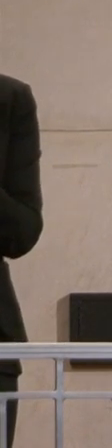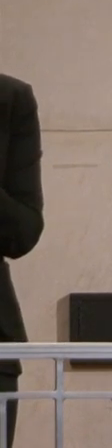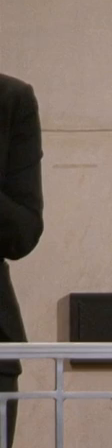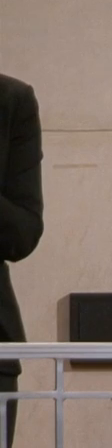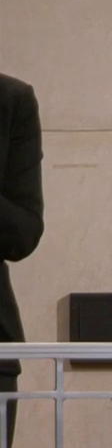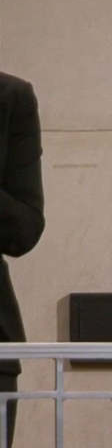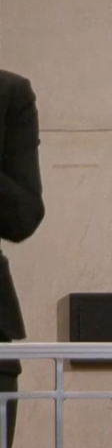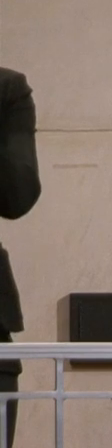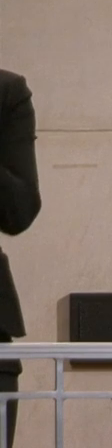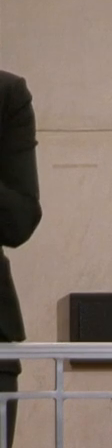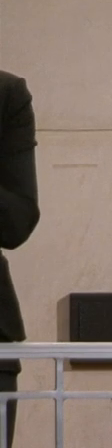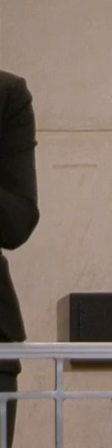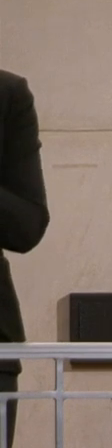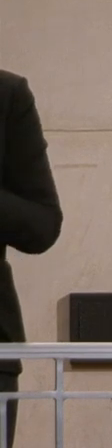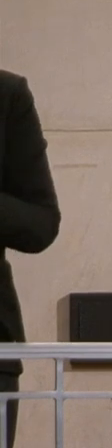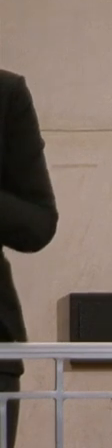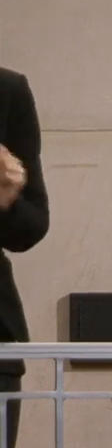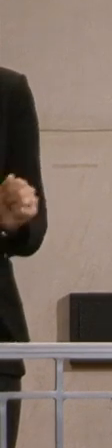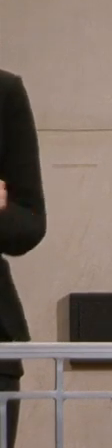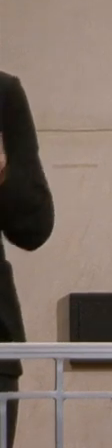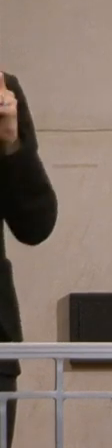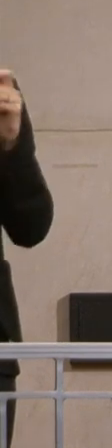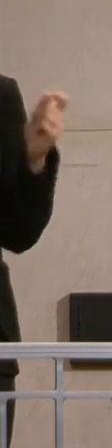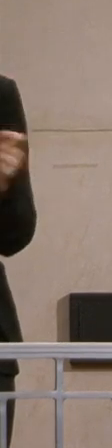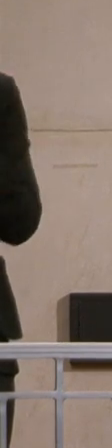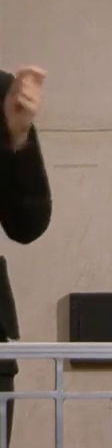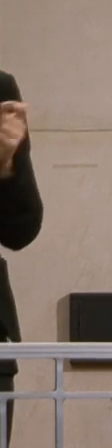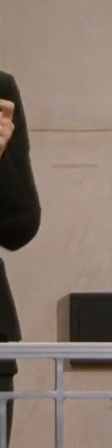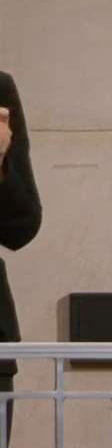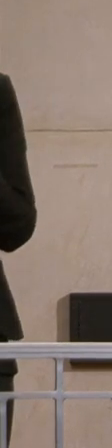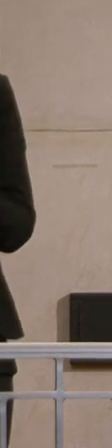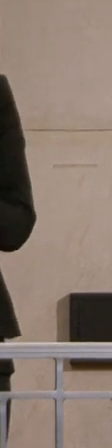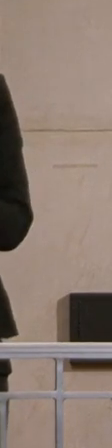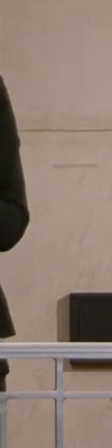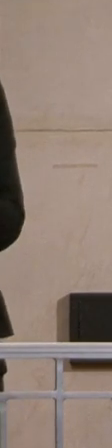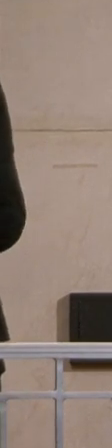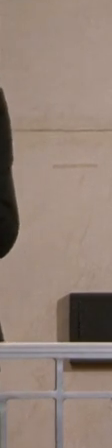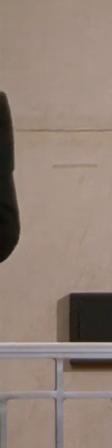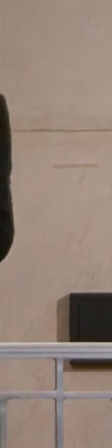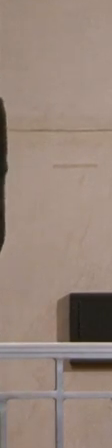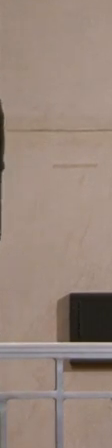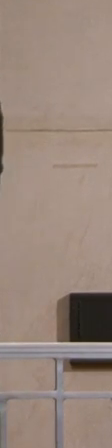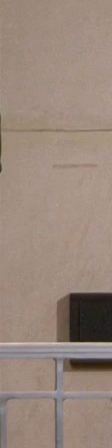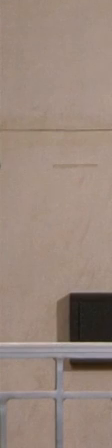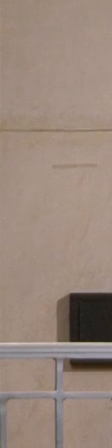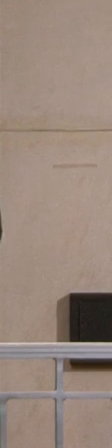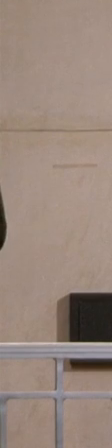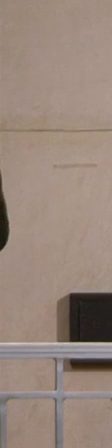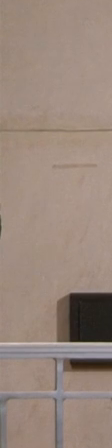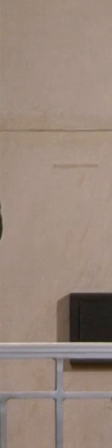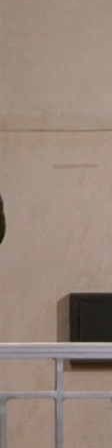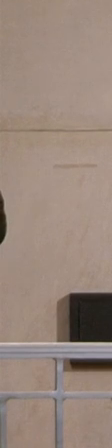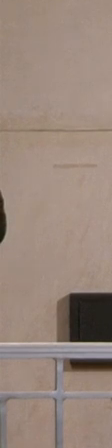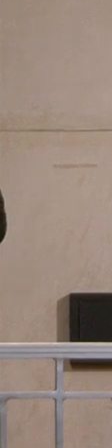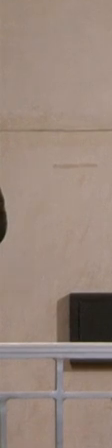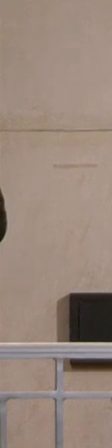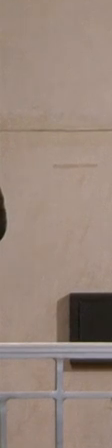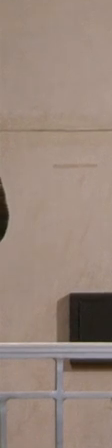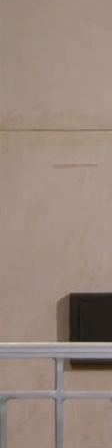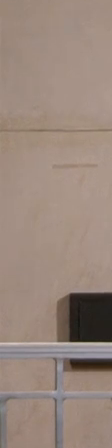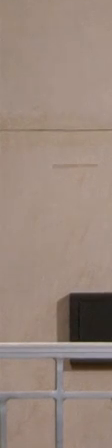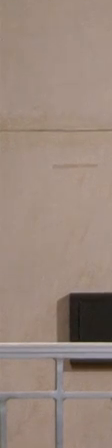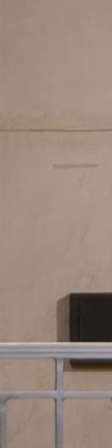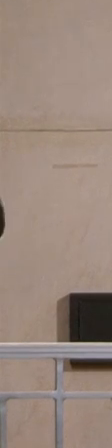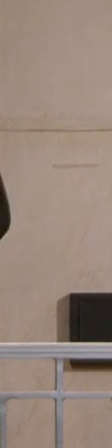special moment. We celebrate the final Pride Month of the Obama administration, an administration that has looked at these